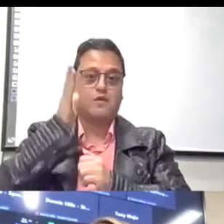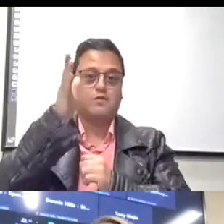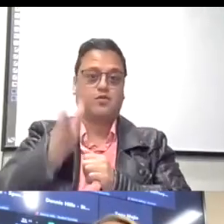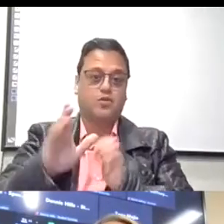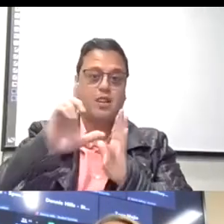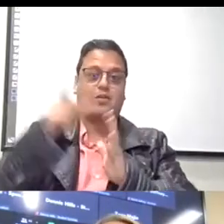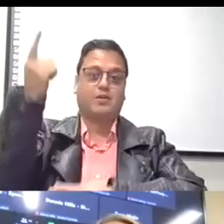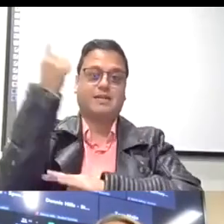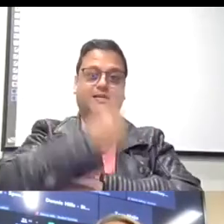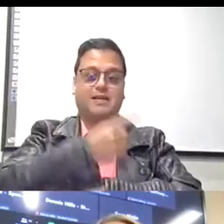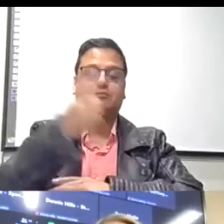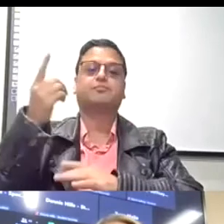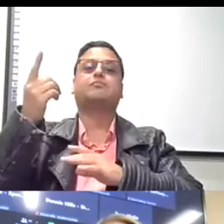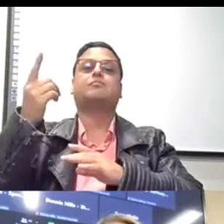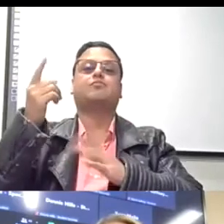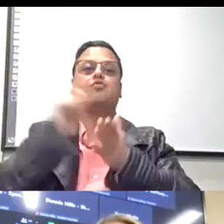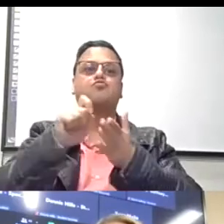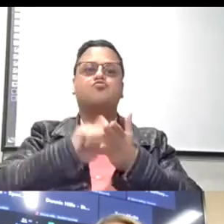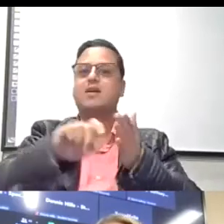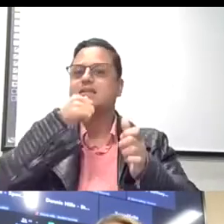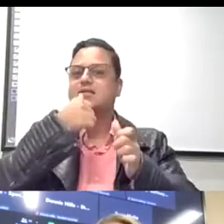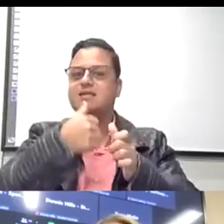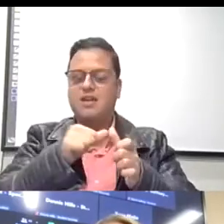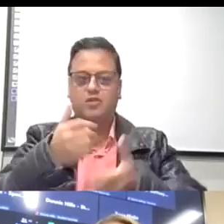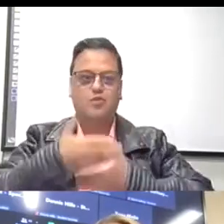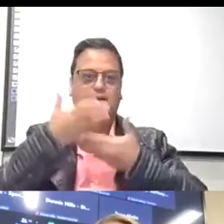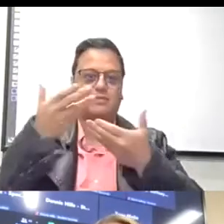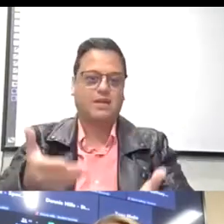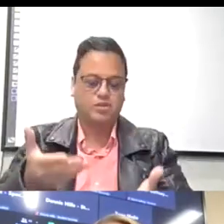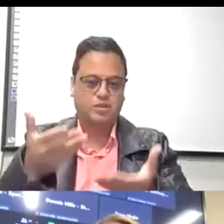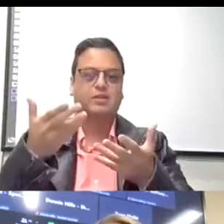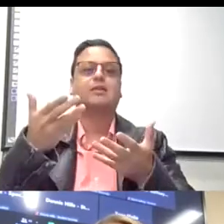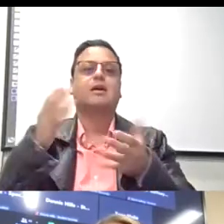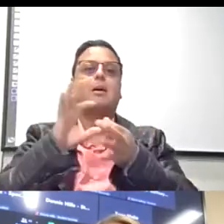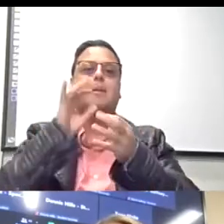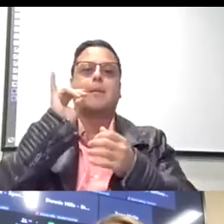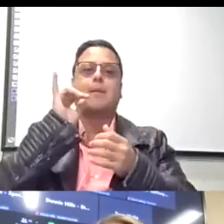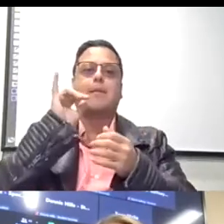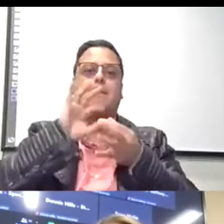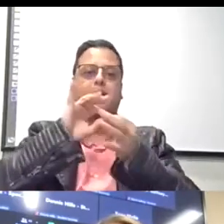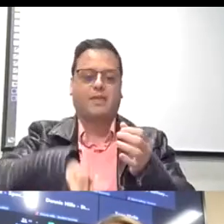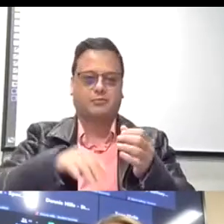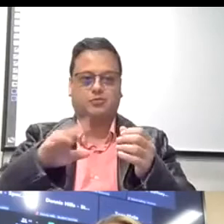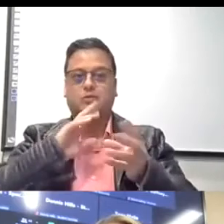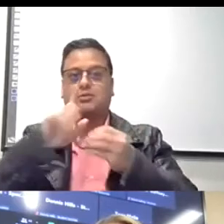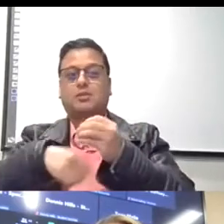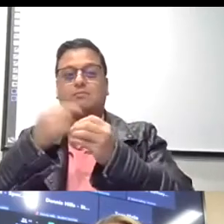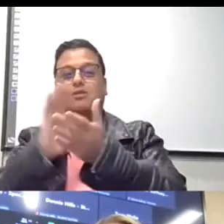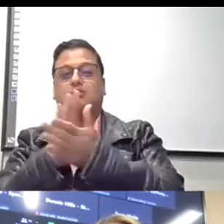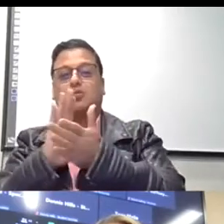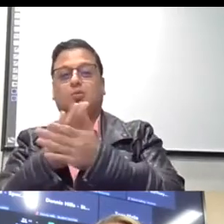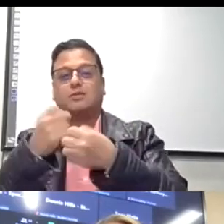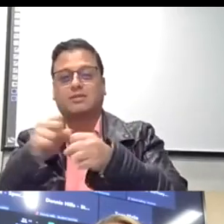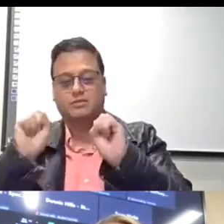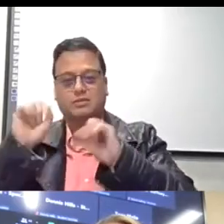to actually maybe write a letter of recommendation regarding this. Obviously, when we talk about school safety, safe routes to